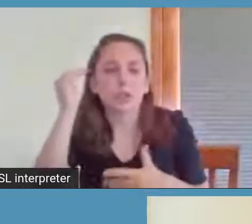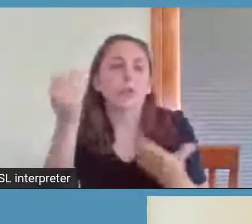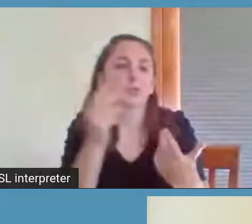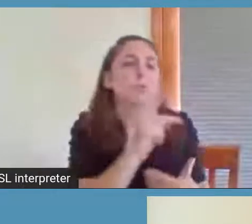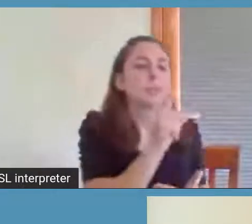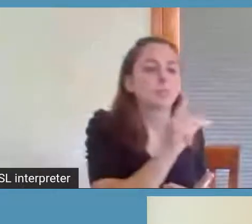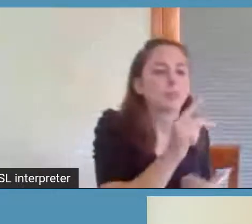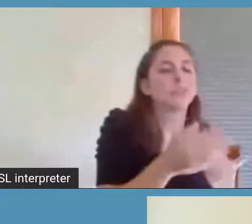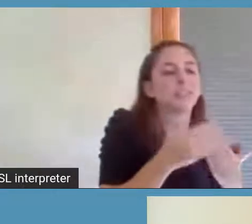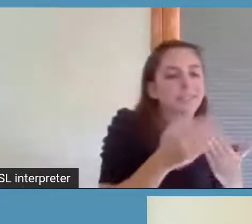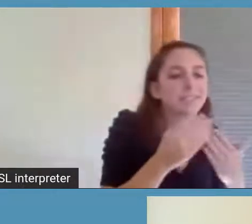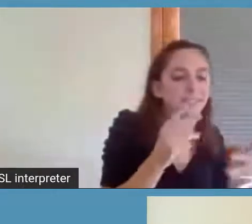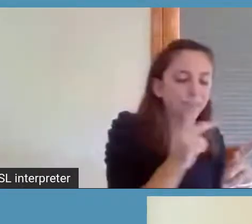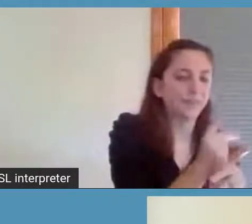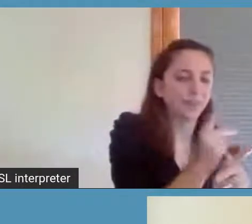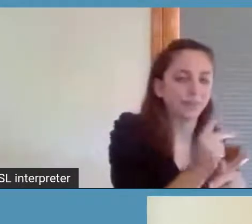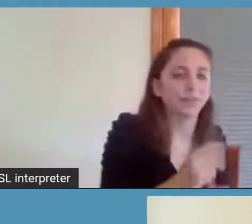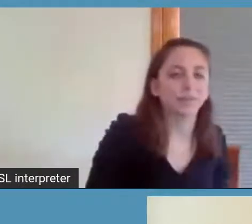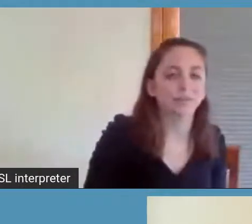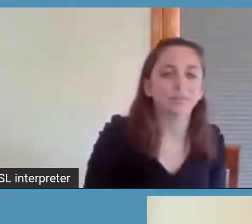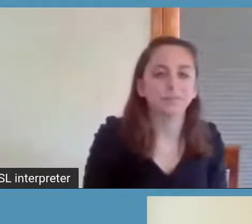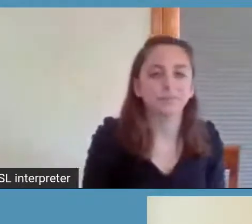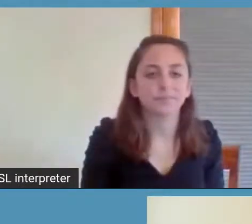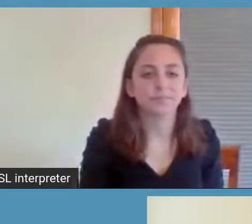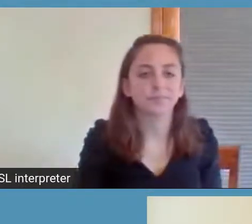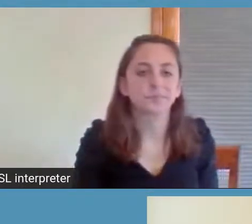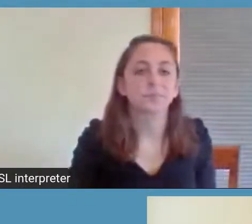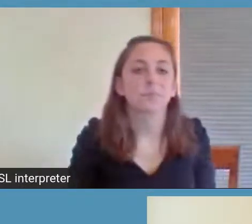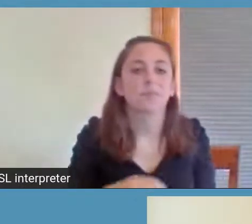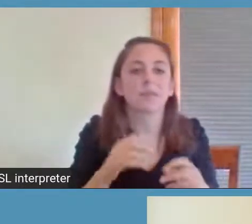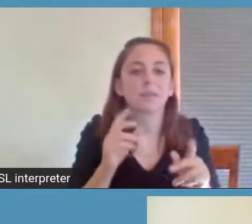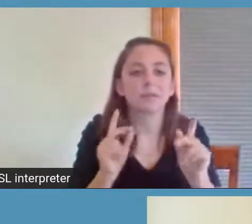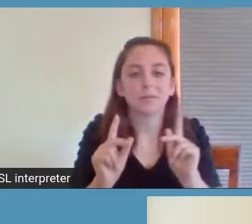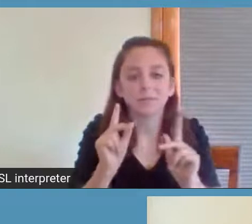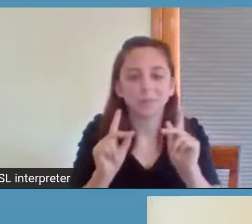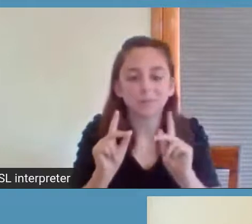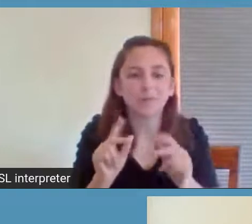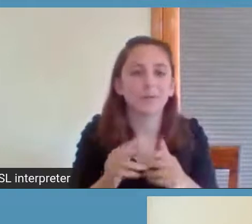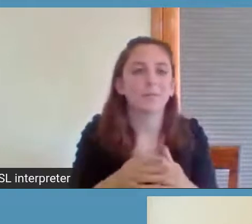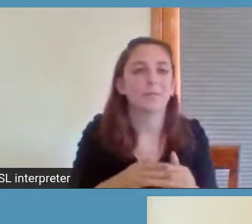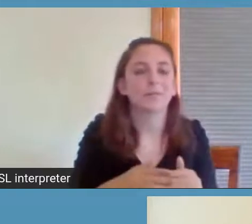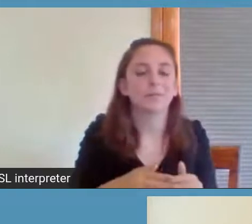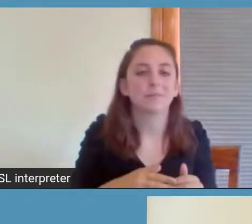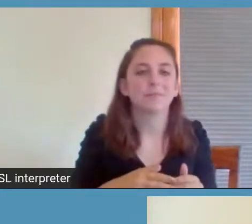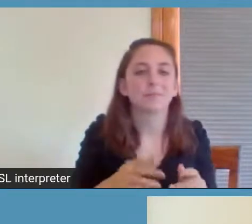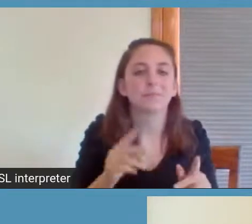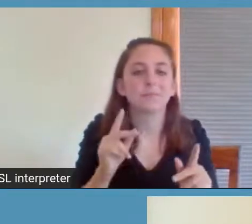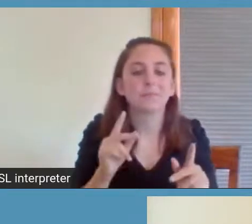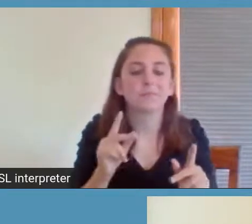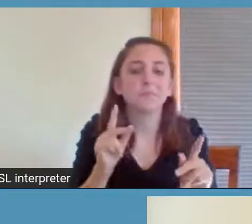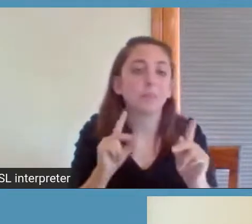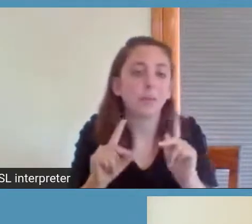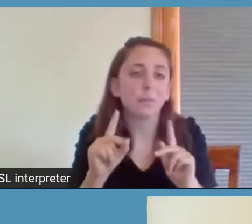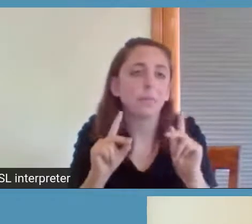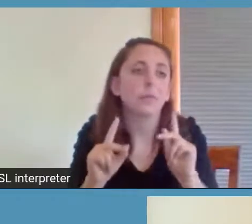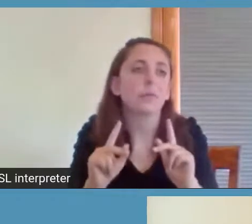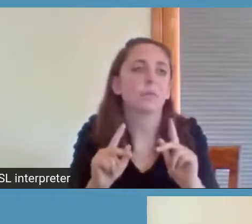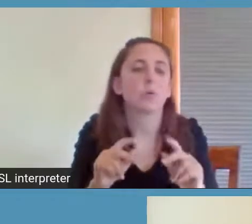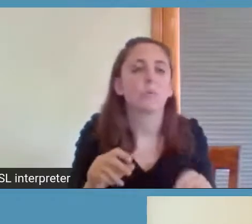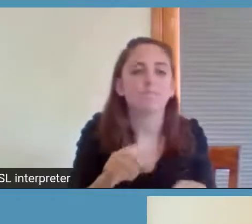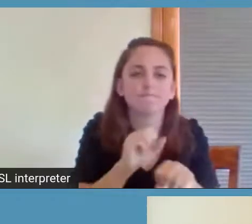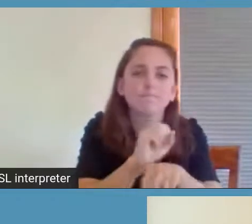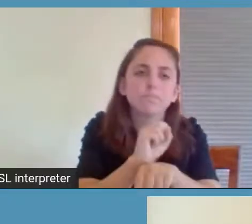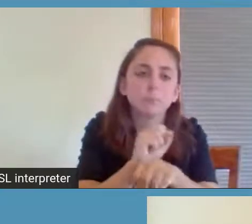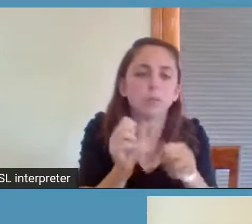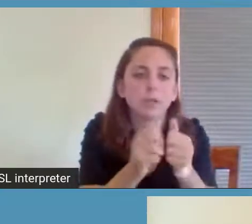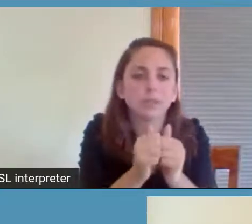a platform somewhere and people were taking their time, I'd put the platform there and put the, you know, get to do the, you know, place where